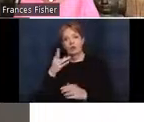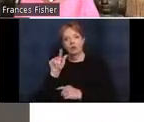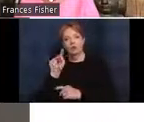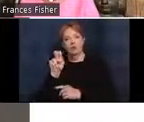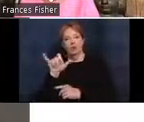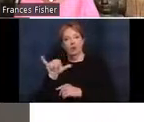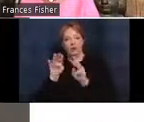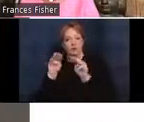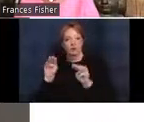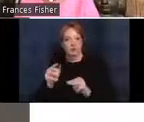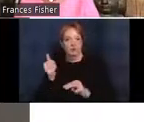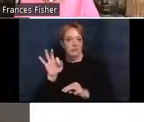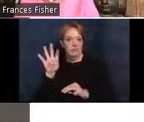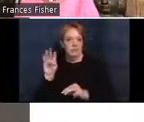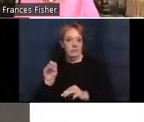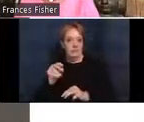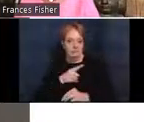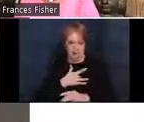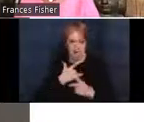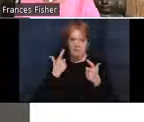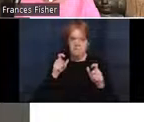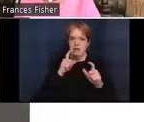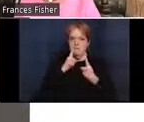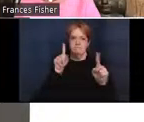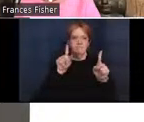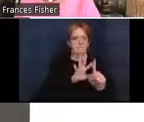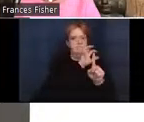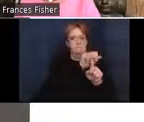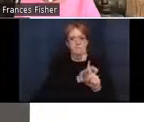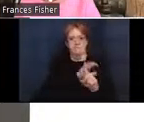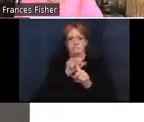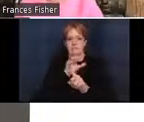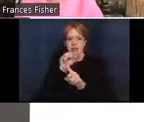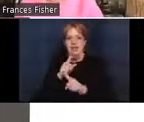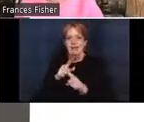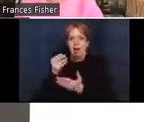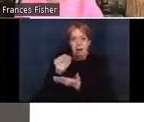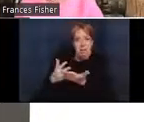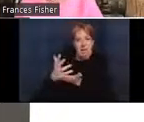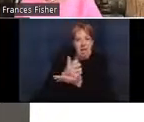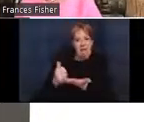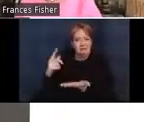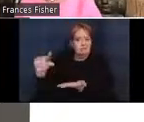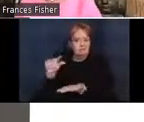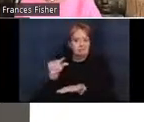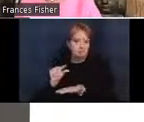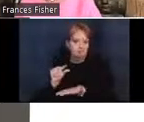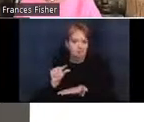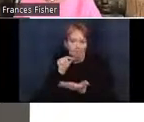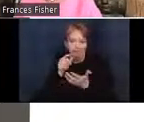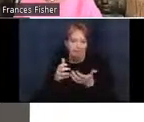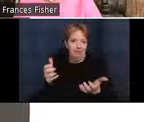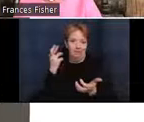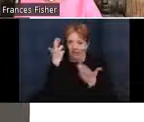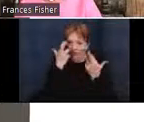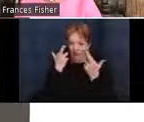So that was really great accomplishments for Anne. However, the commissions just were not forthcoming. And despite her successes, she realized she